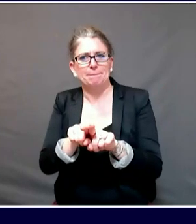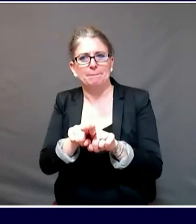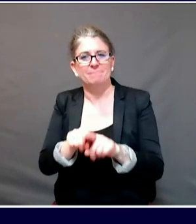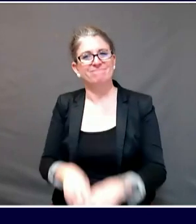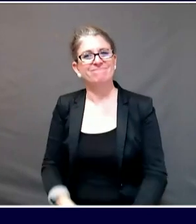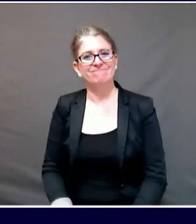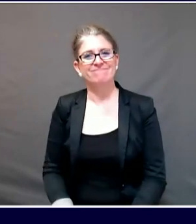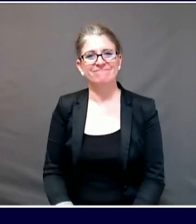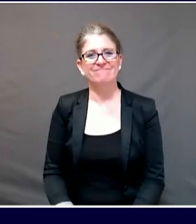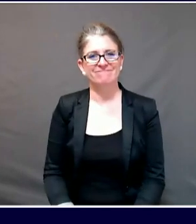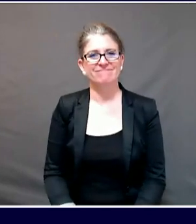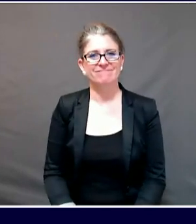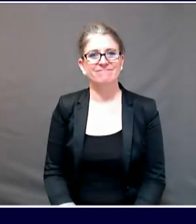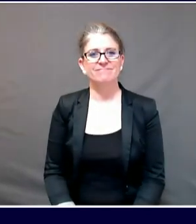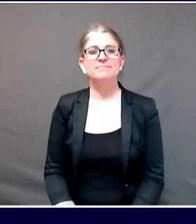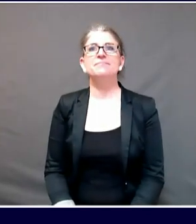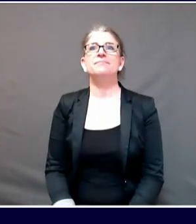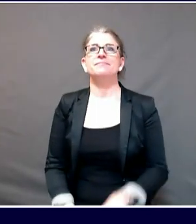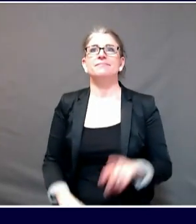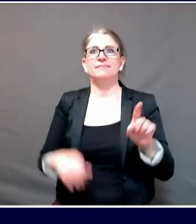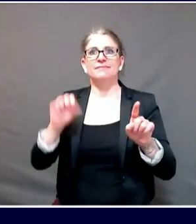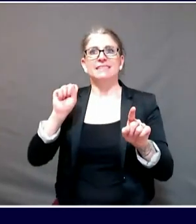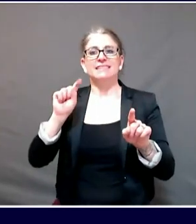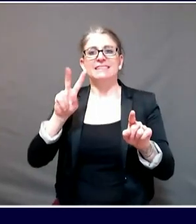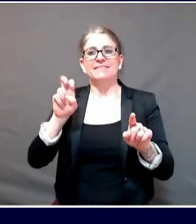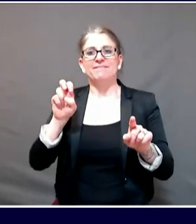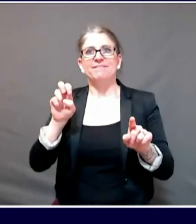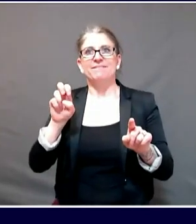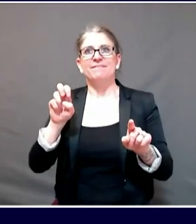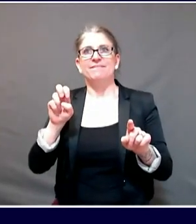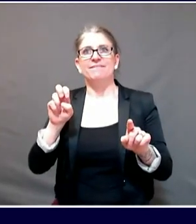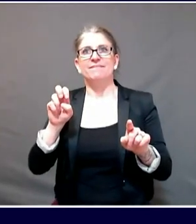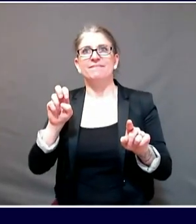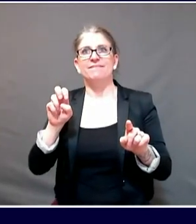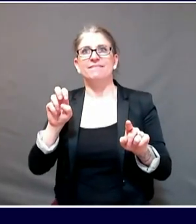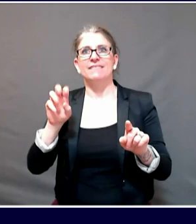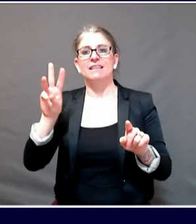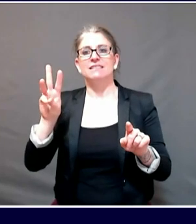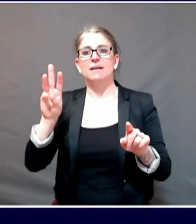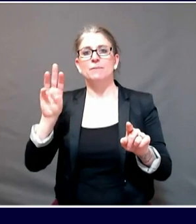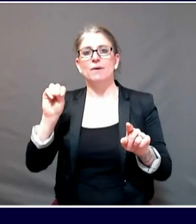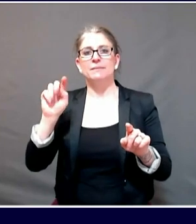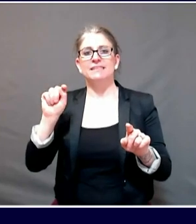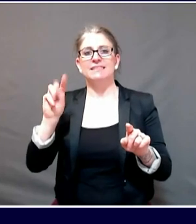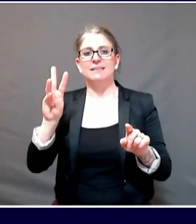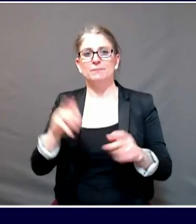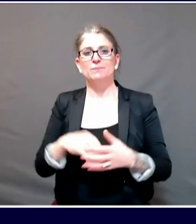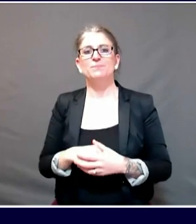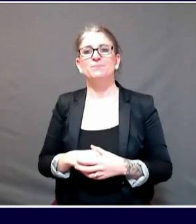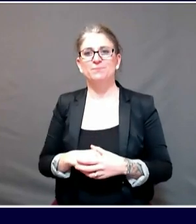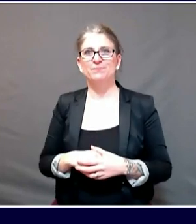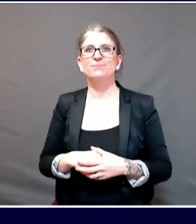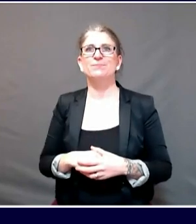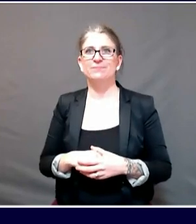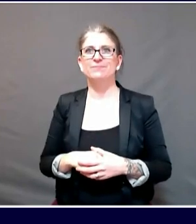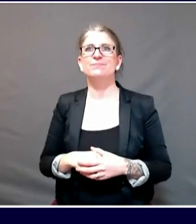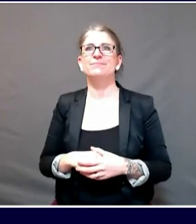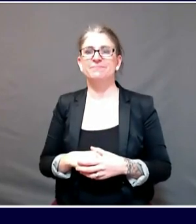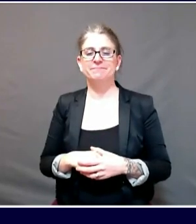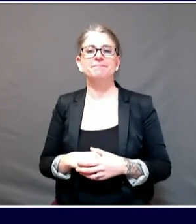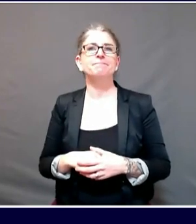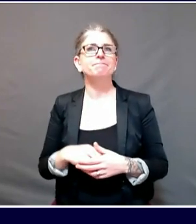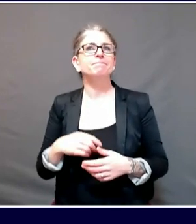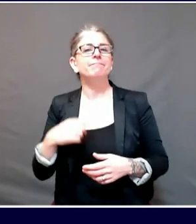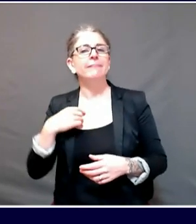Thank you, Doctor. I'm sure this is probably under the planning stage, but there are a lot of people, especially in long-term